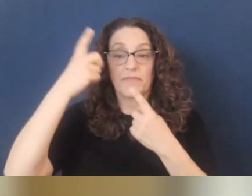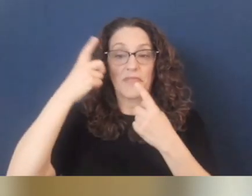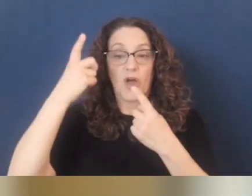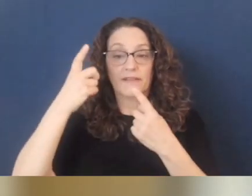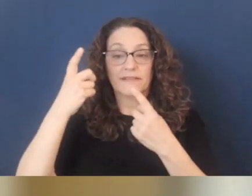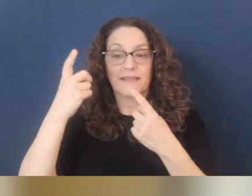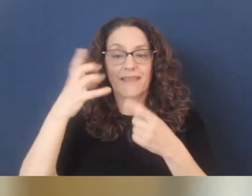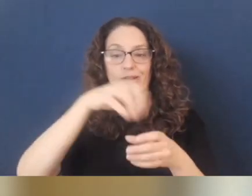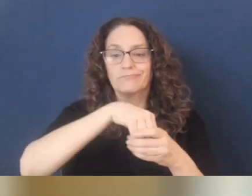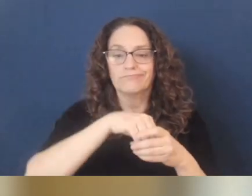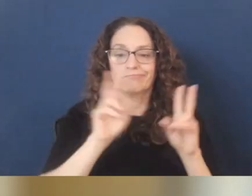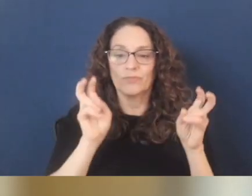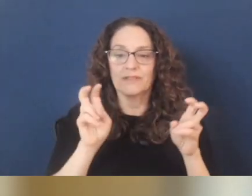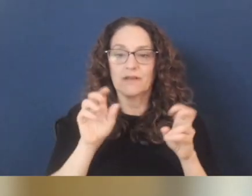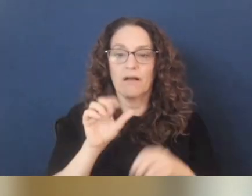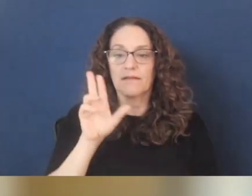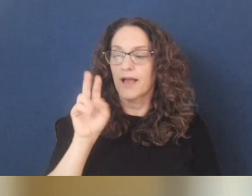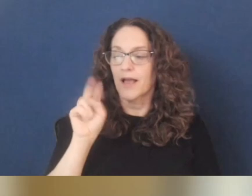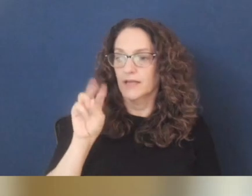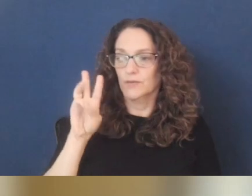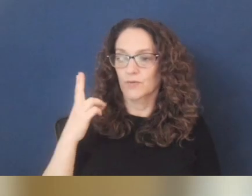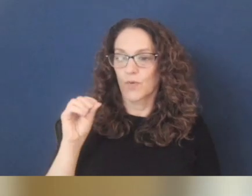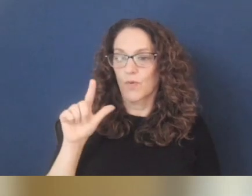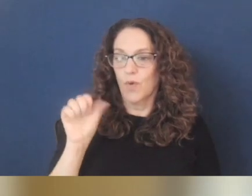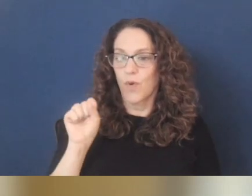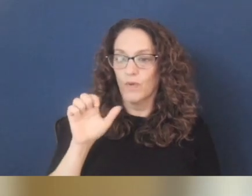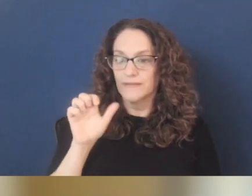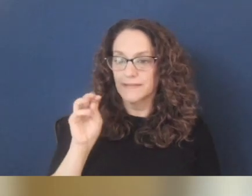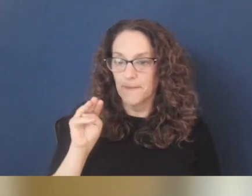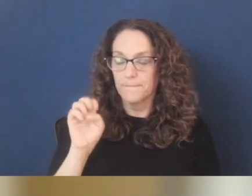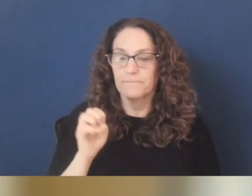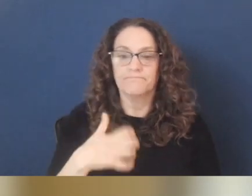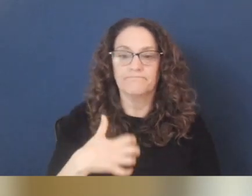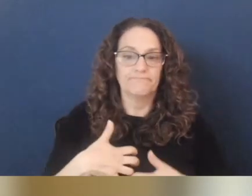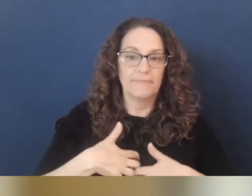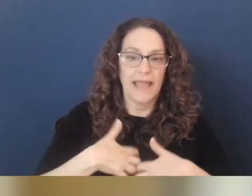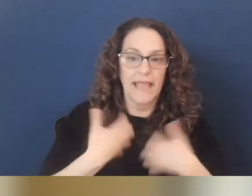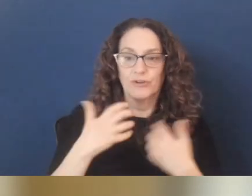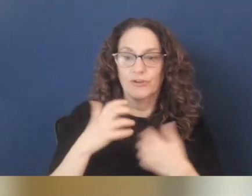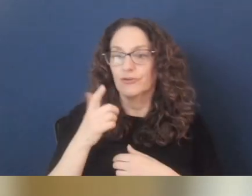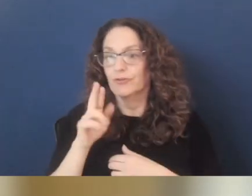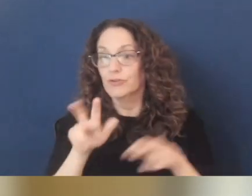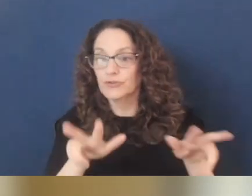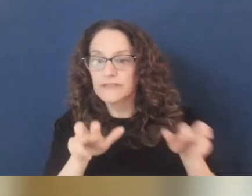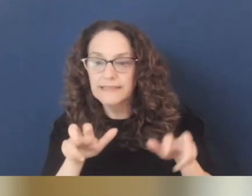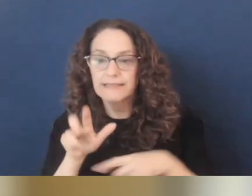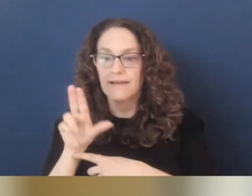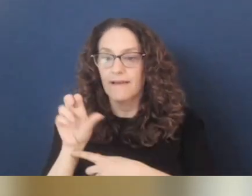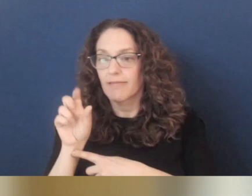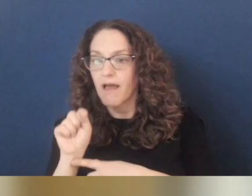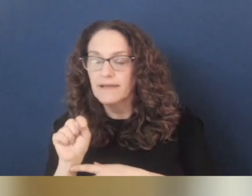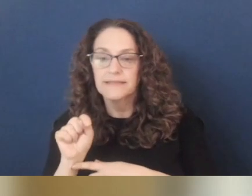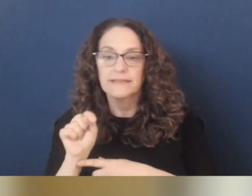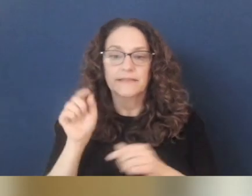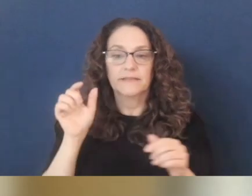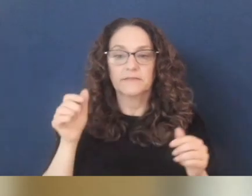You know, thoughts of greed and lust, thoughts of hatred and anger, jealousy and envy, thoughts of conceit